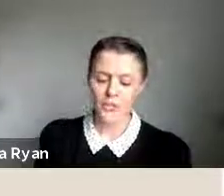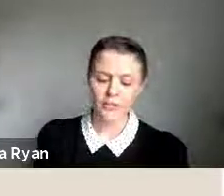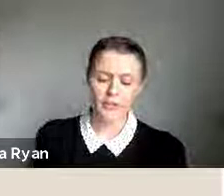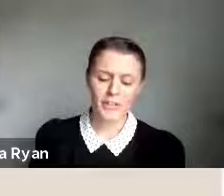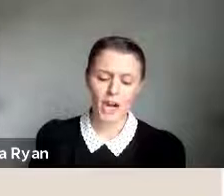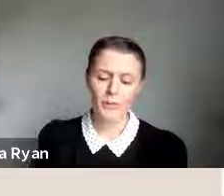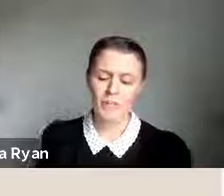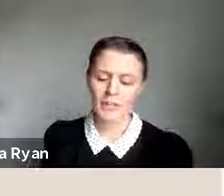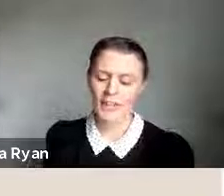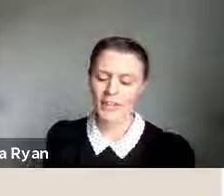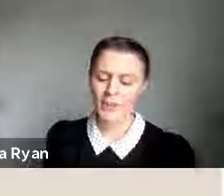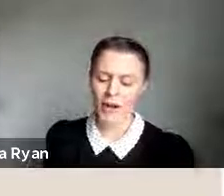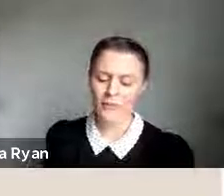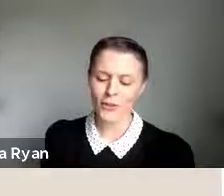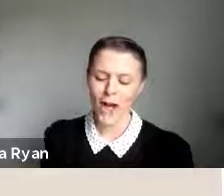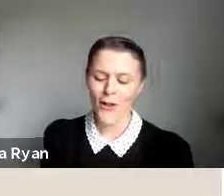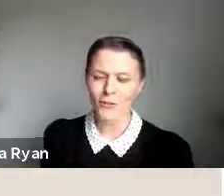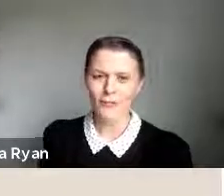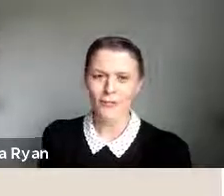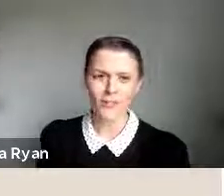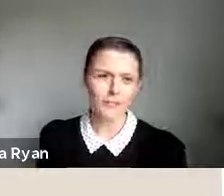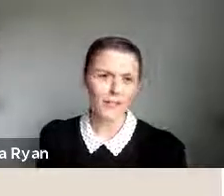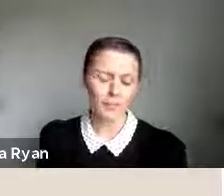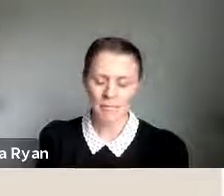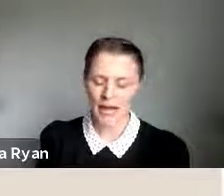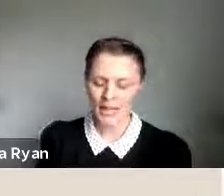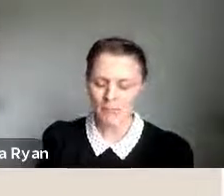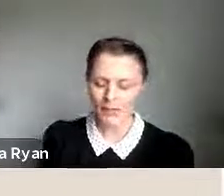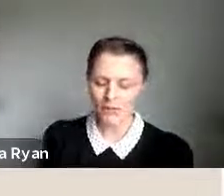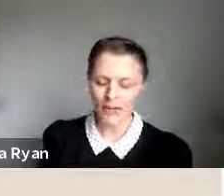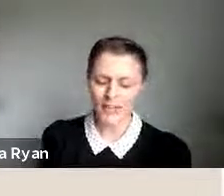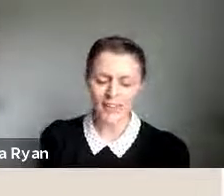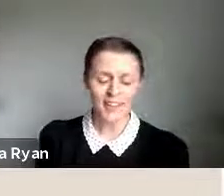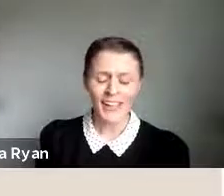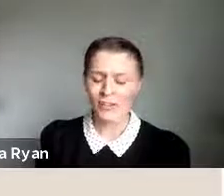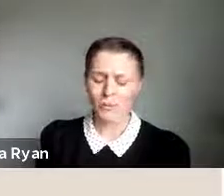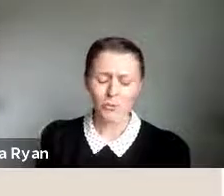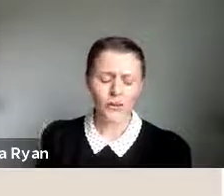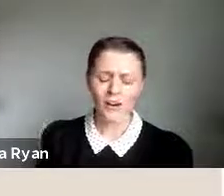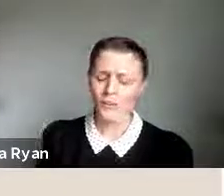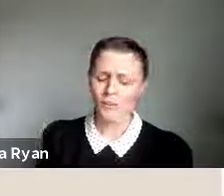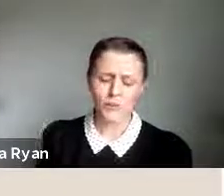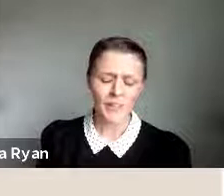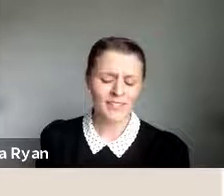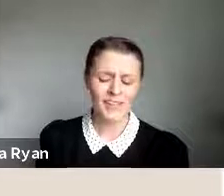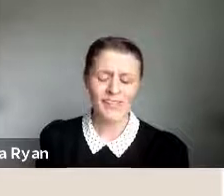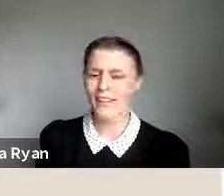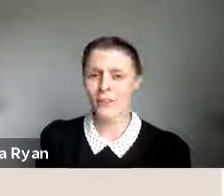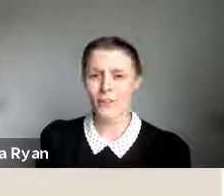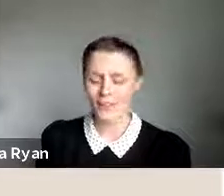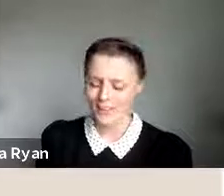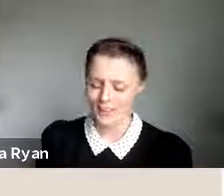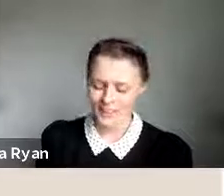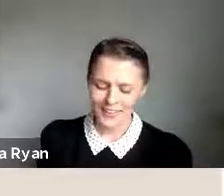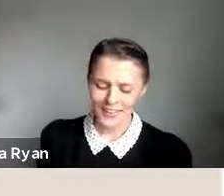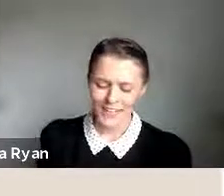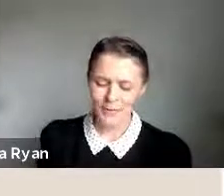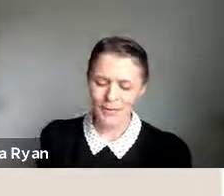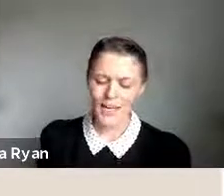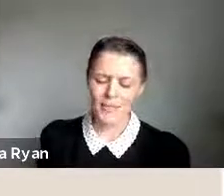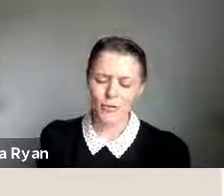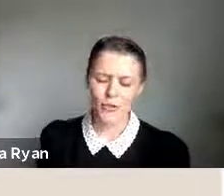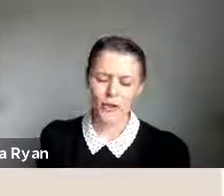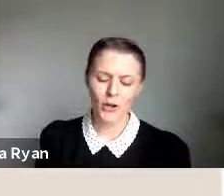He was nearing retirement and planning to travel the country, visiting family back in Pennsylvania and exploring all the beauty and sights that he could.